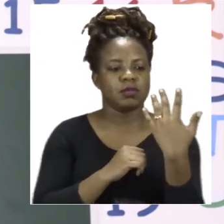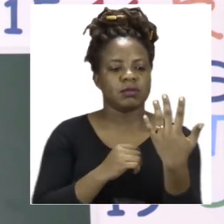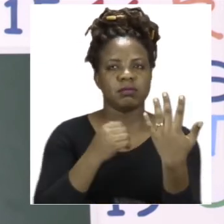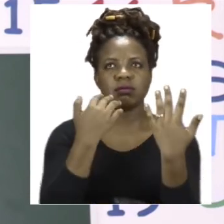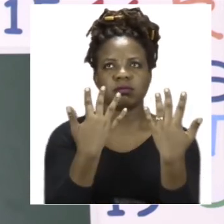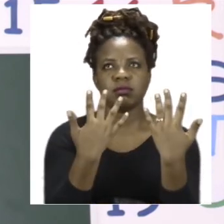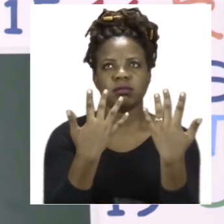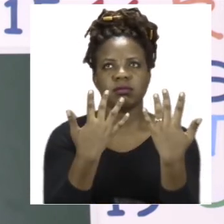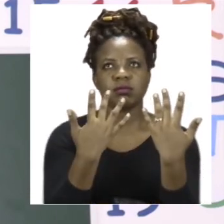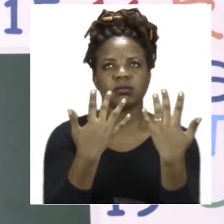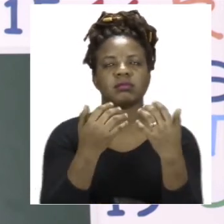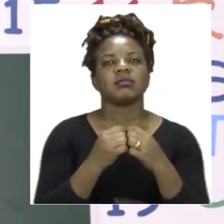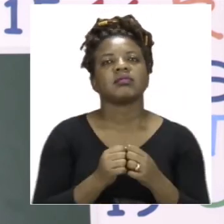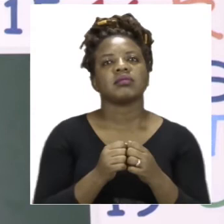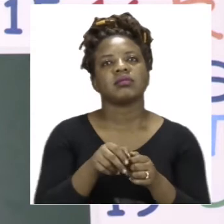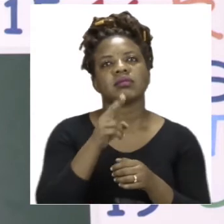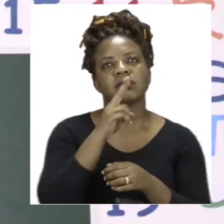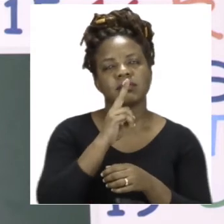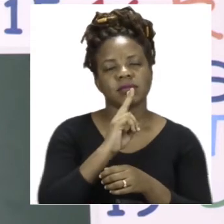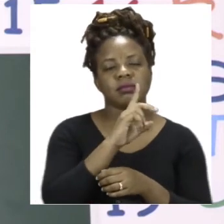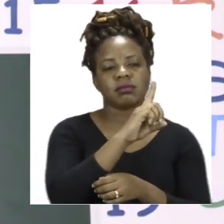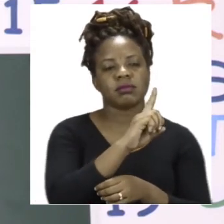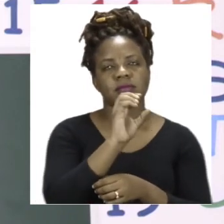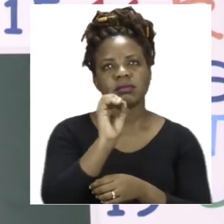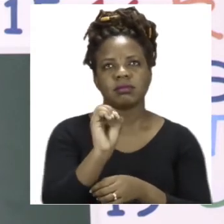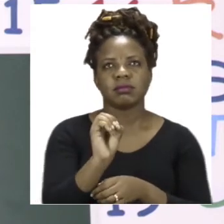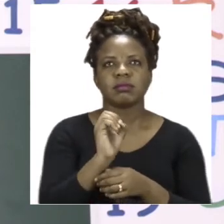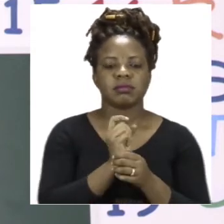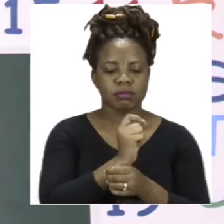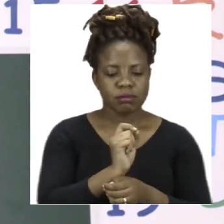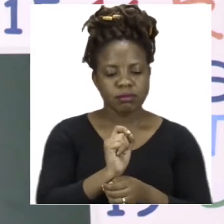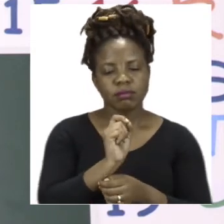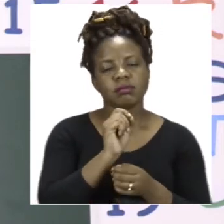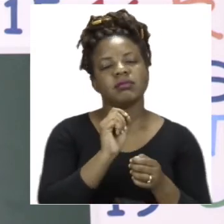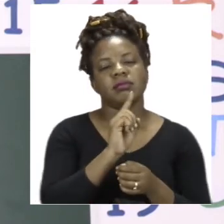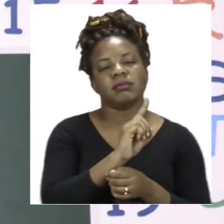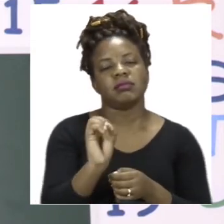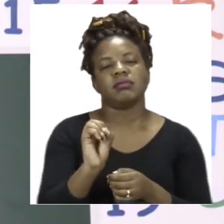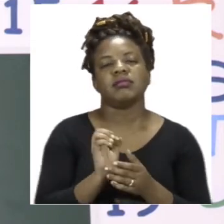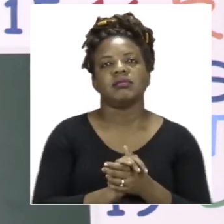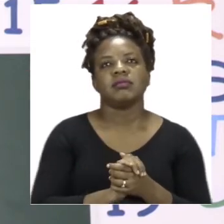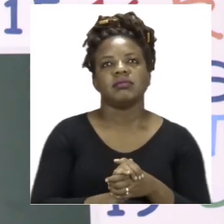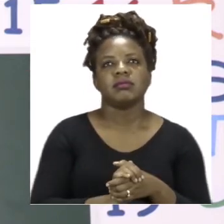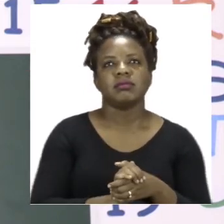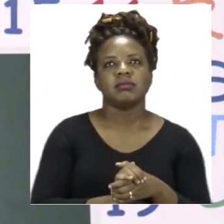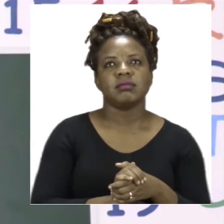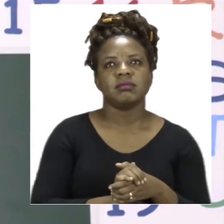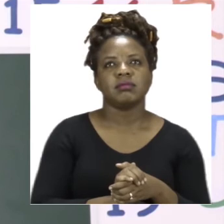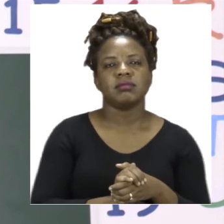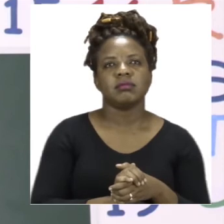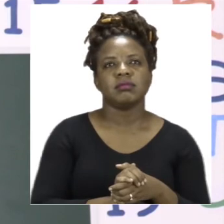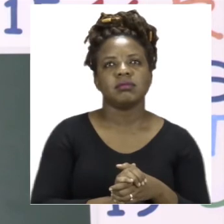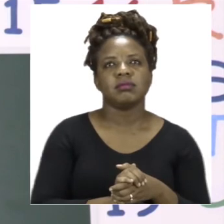have 10. So we are going to write our number 10. And then